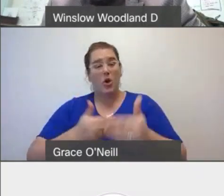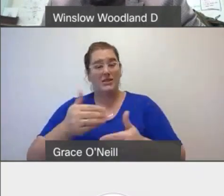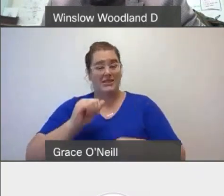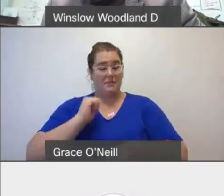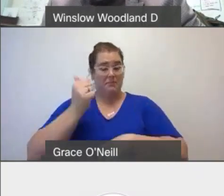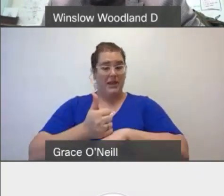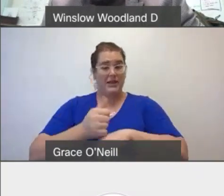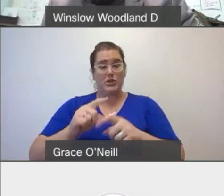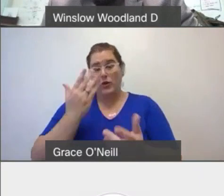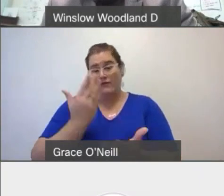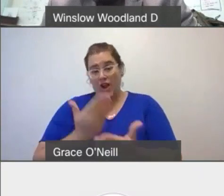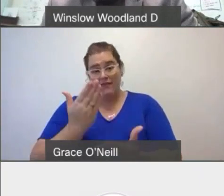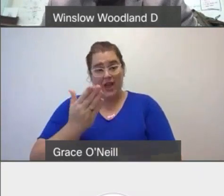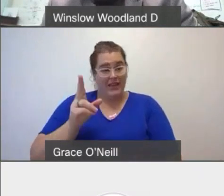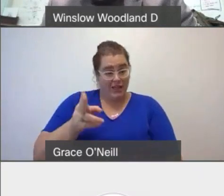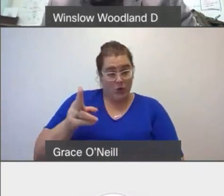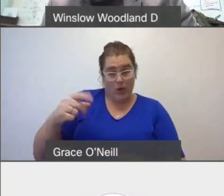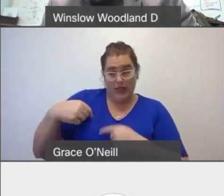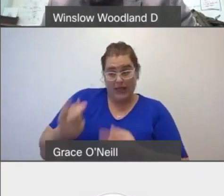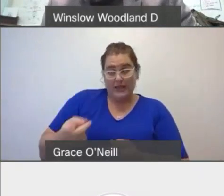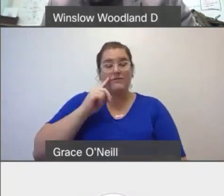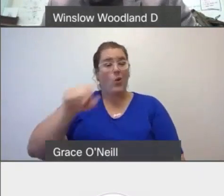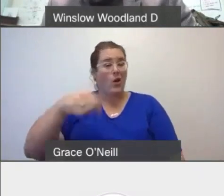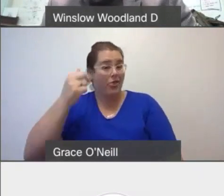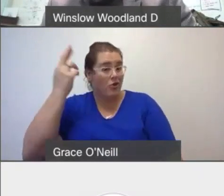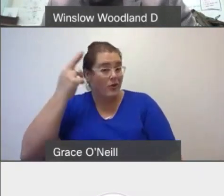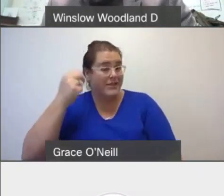for other reasons, it would be that same process.